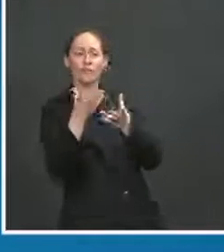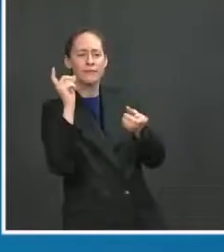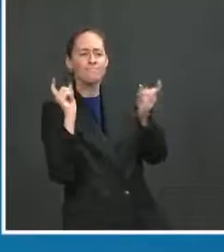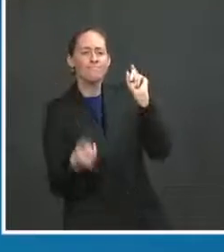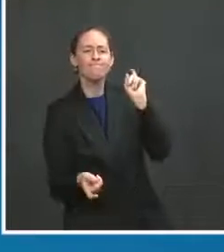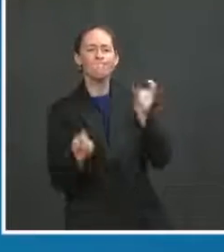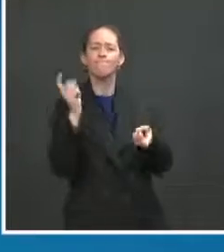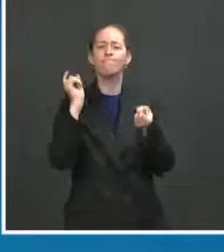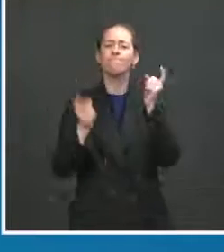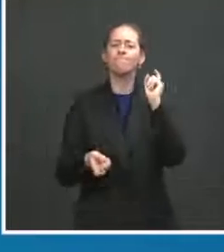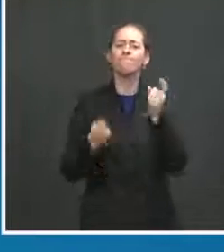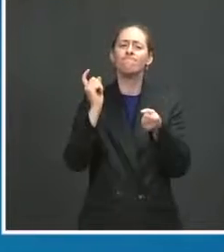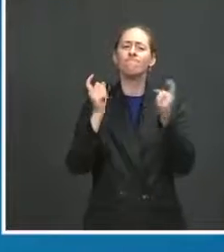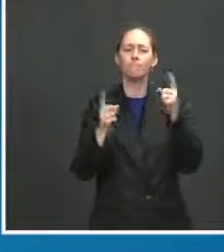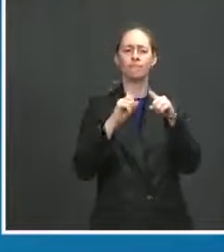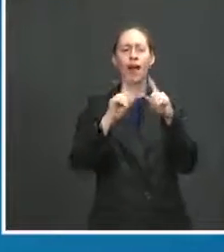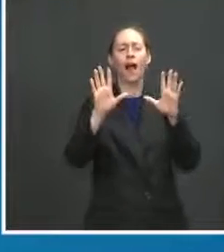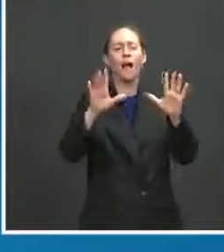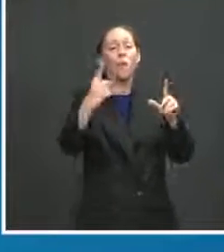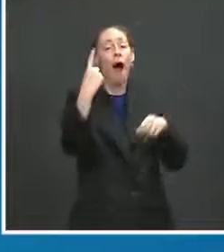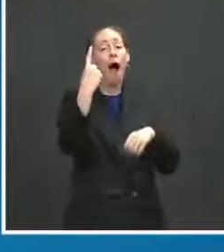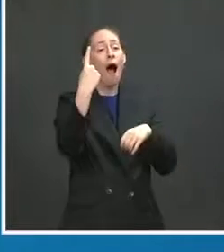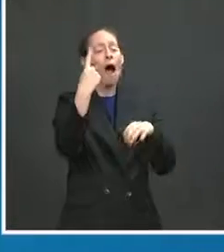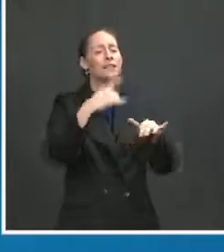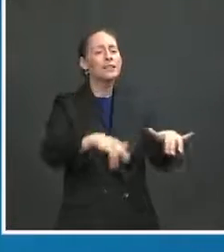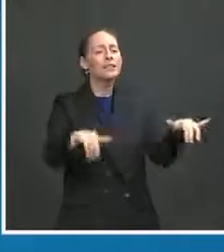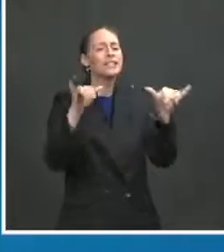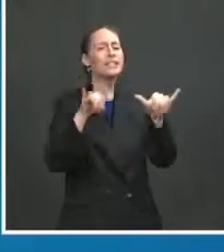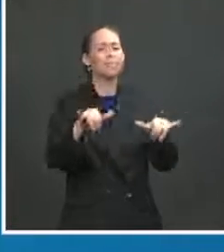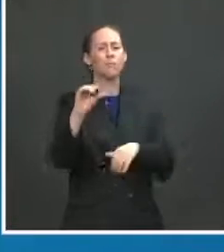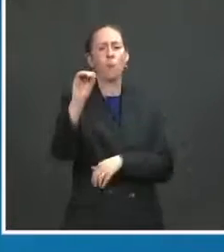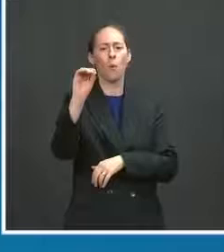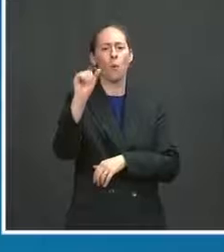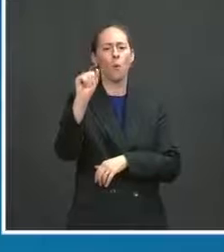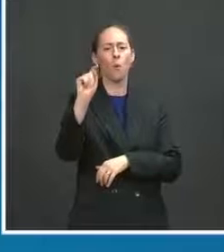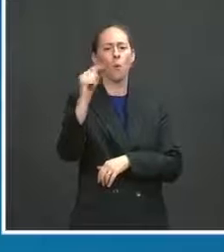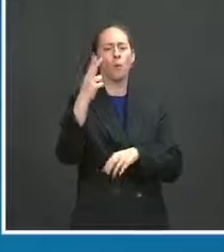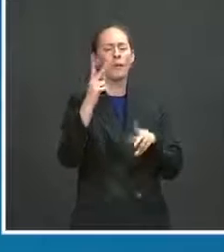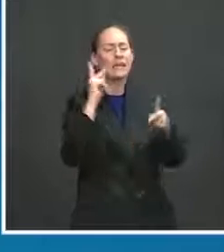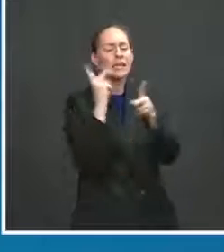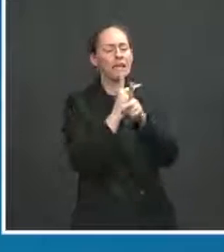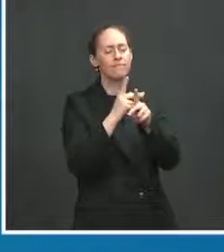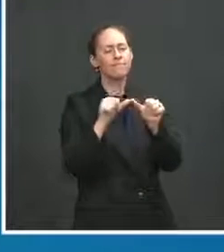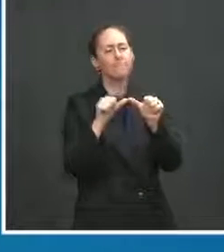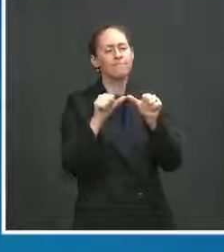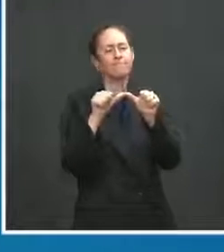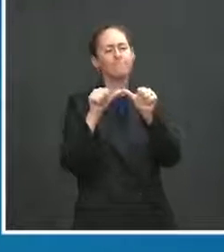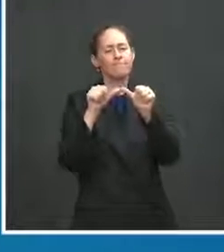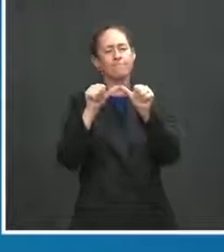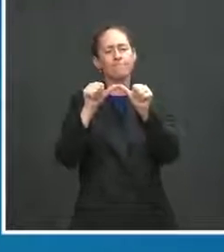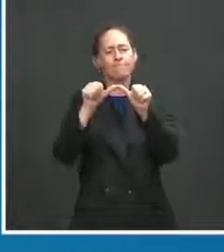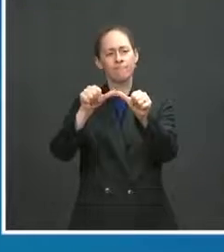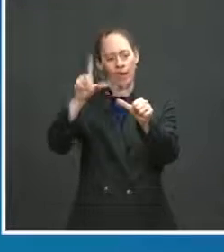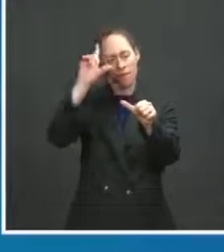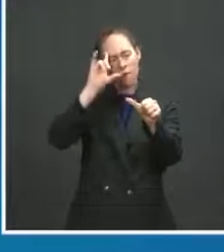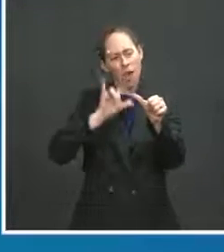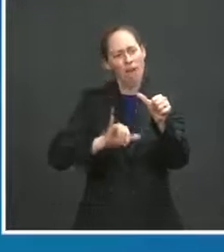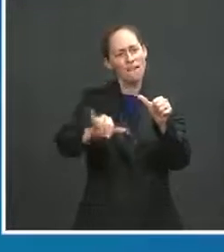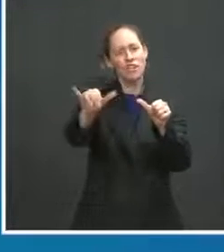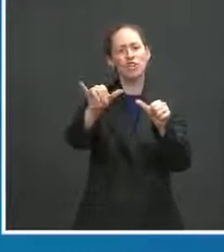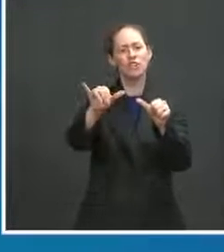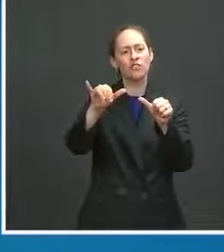oath is constant. Remember that as you walk out into the